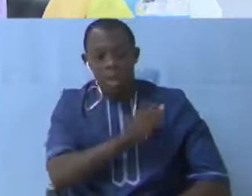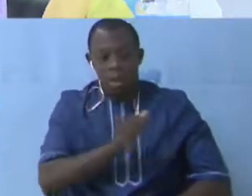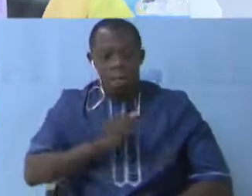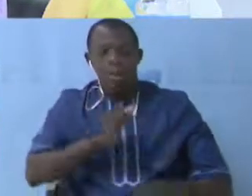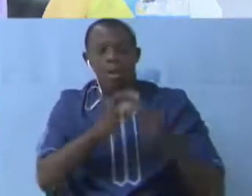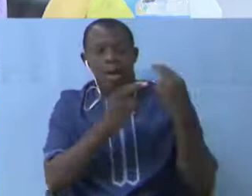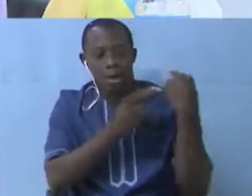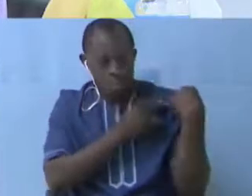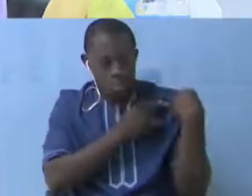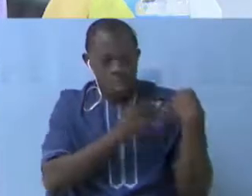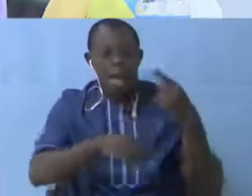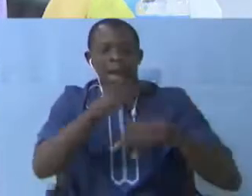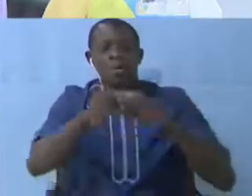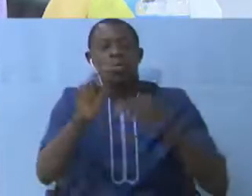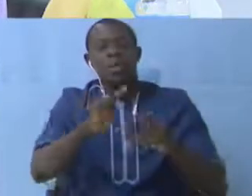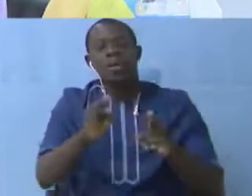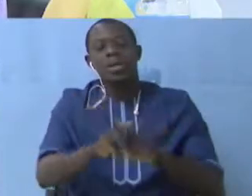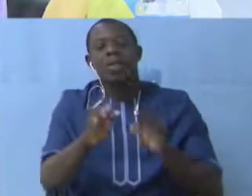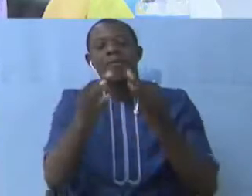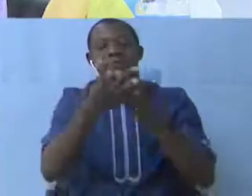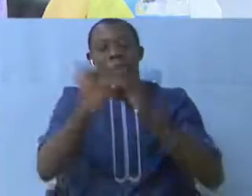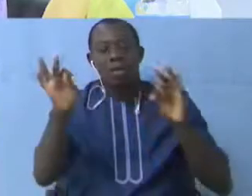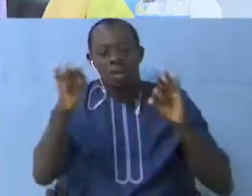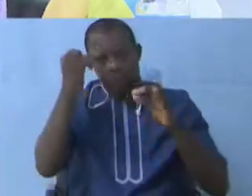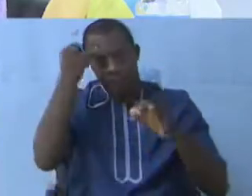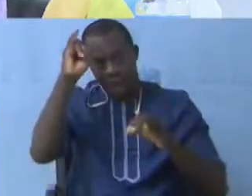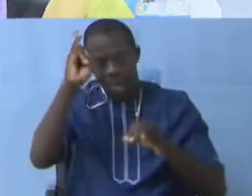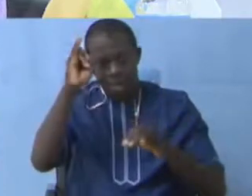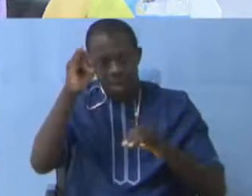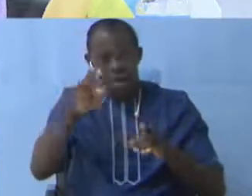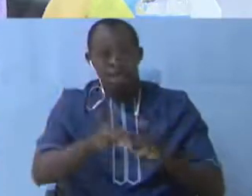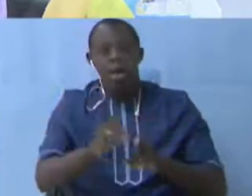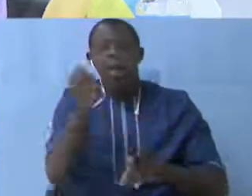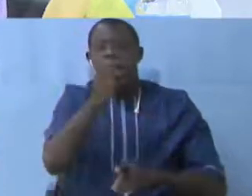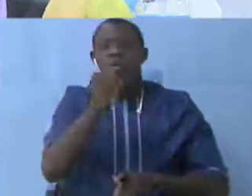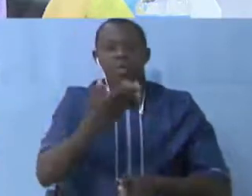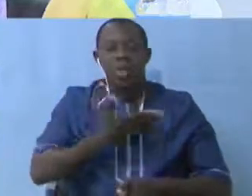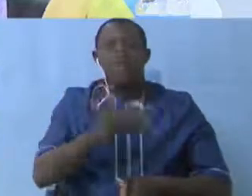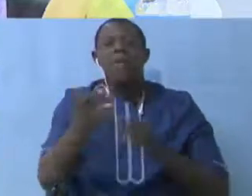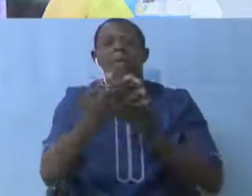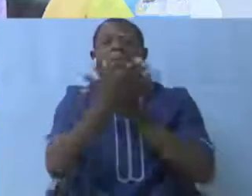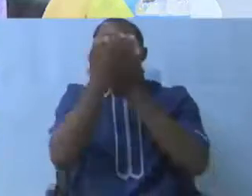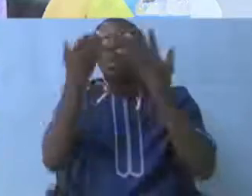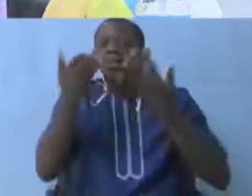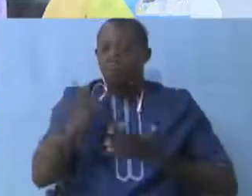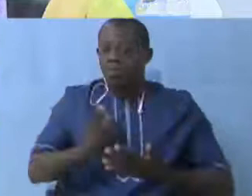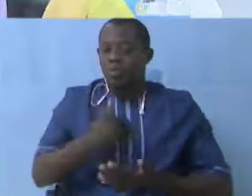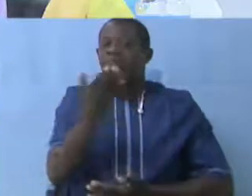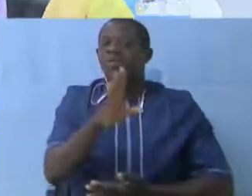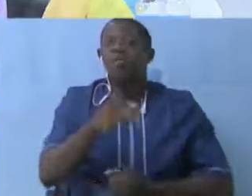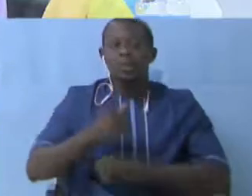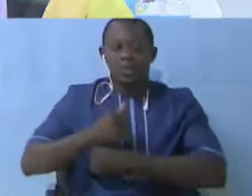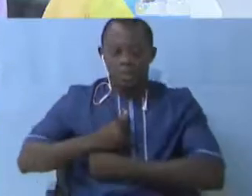ci wàlli dimbale wax nit ci sagom. But because there were many people from the security